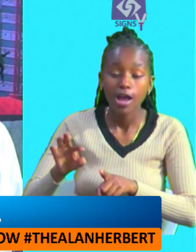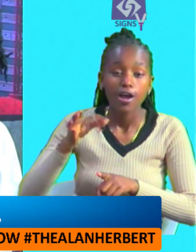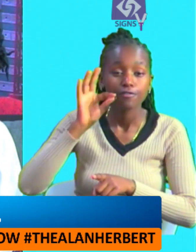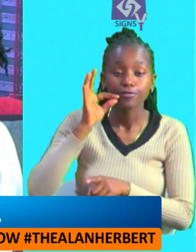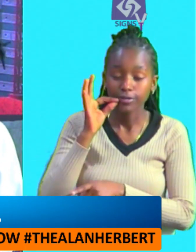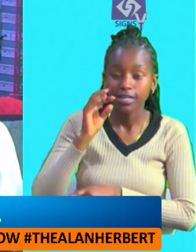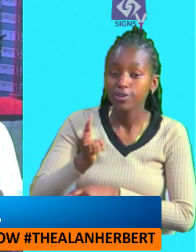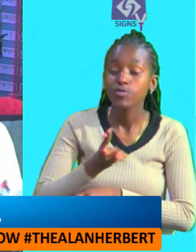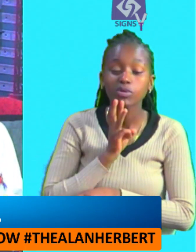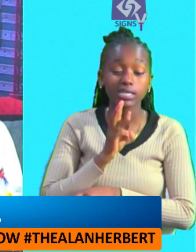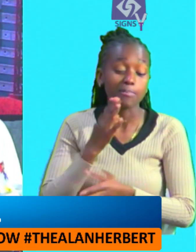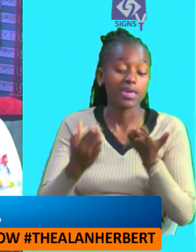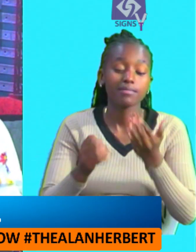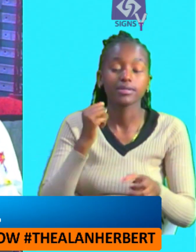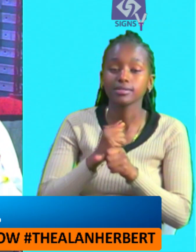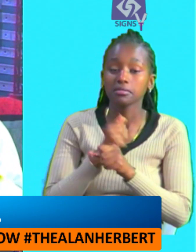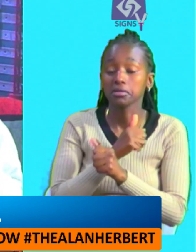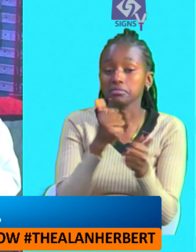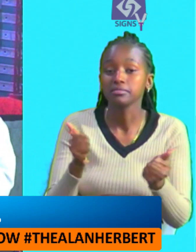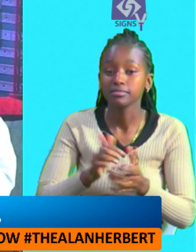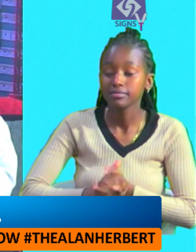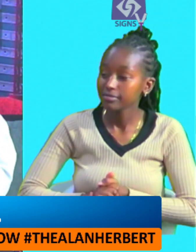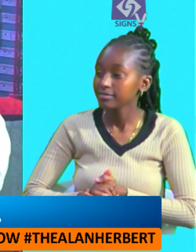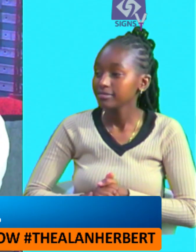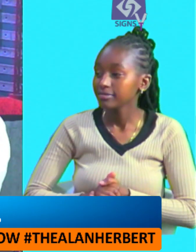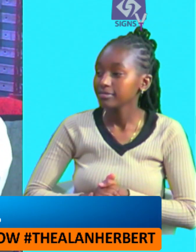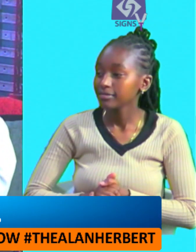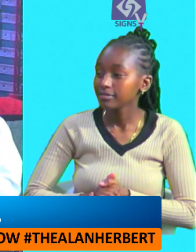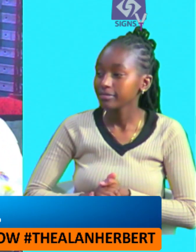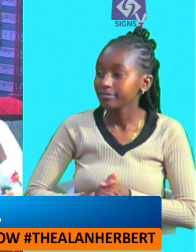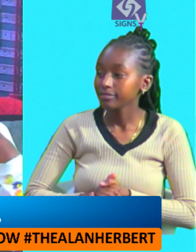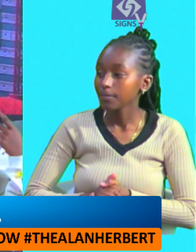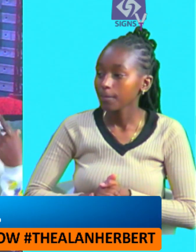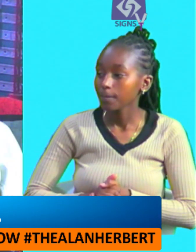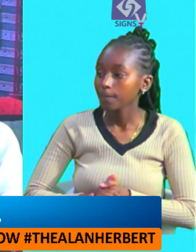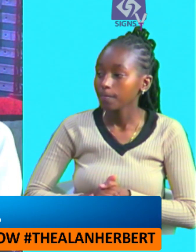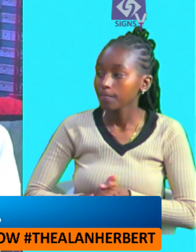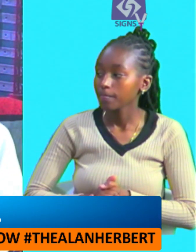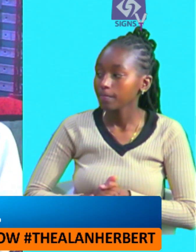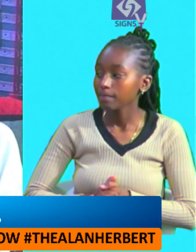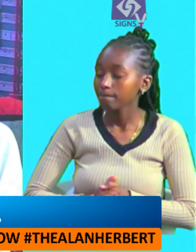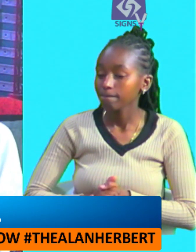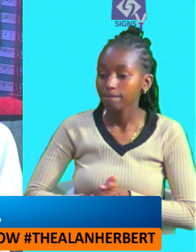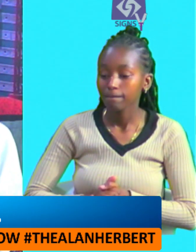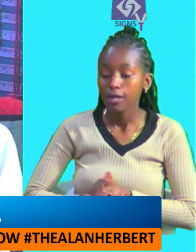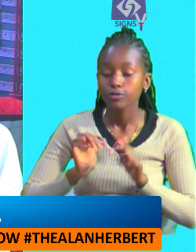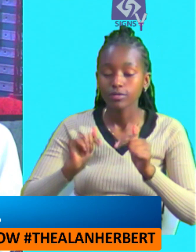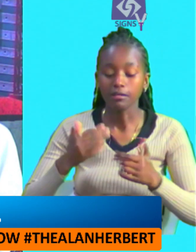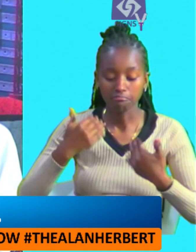hapana, usiniibishe hivyo. Hapa tumepiga content hapa ya international podcast.